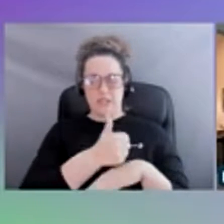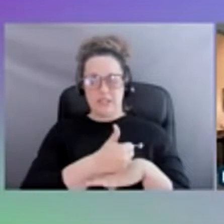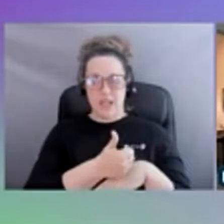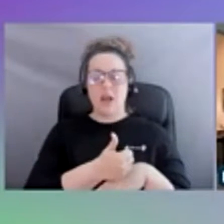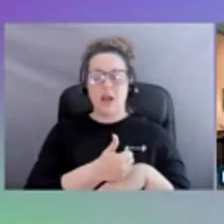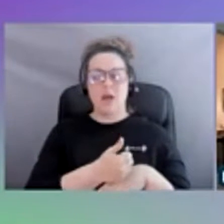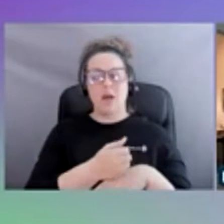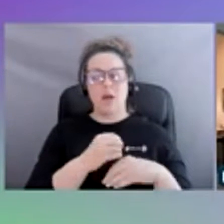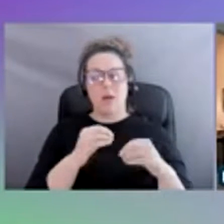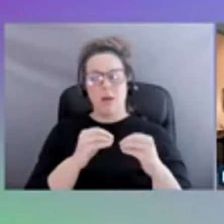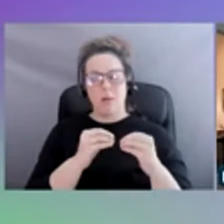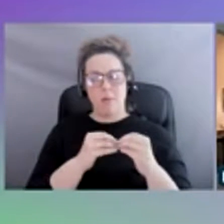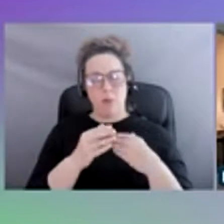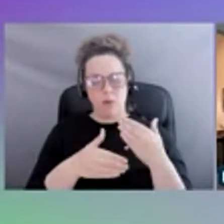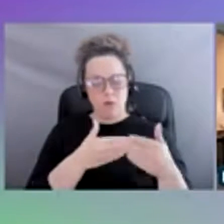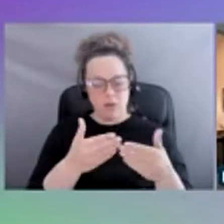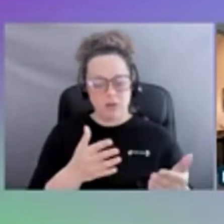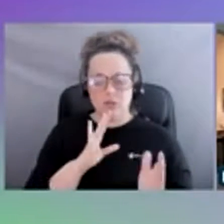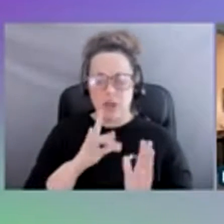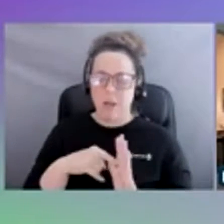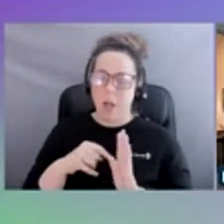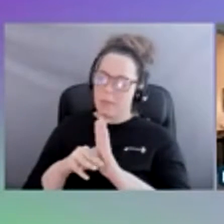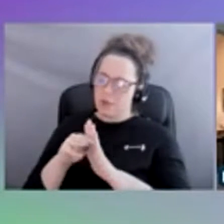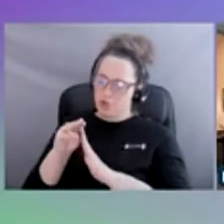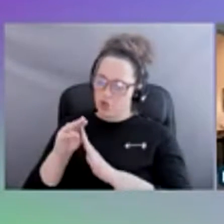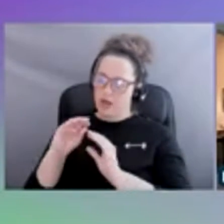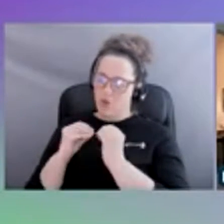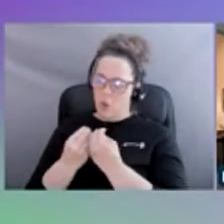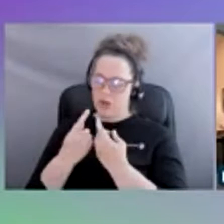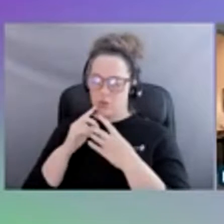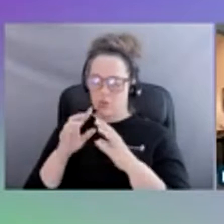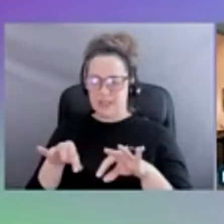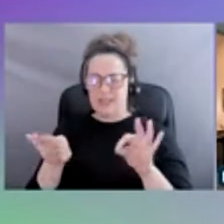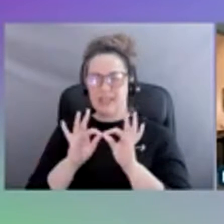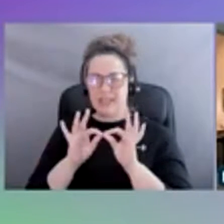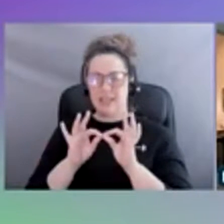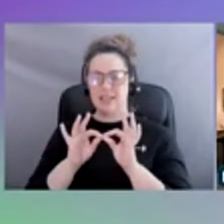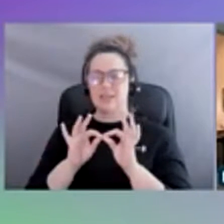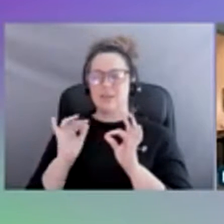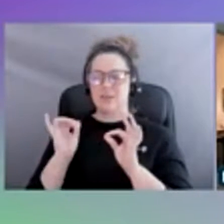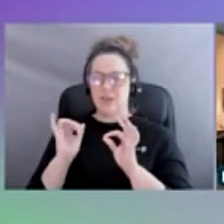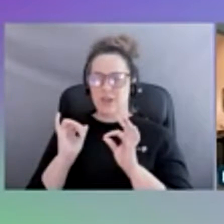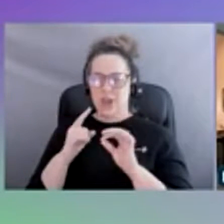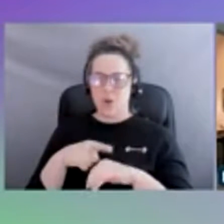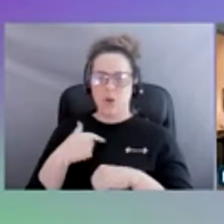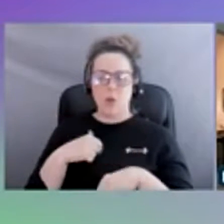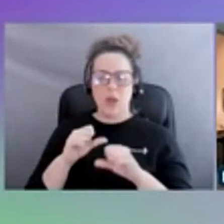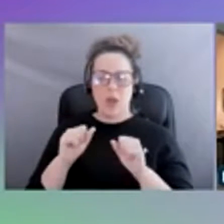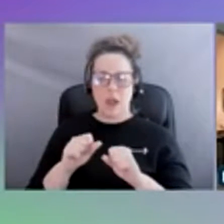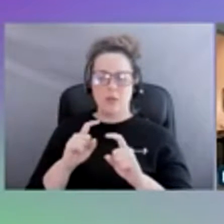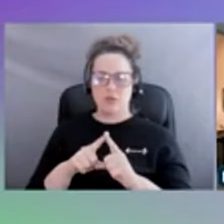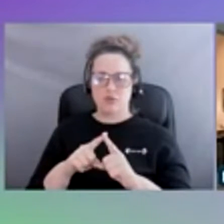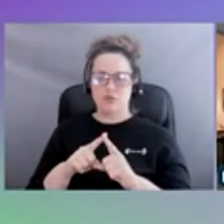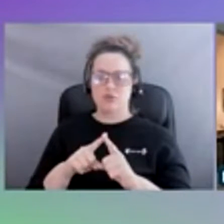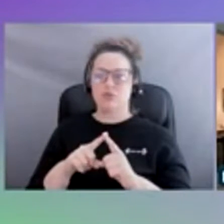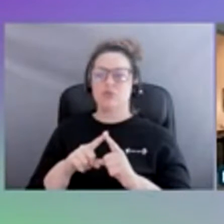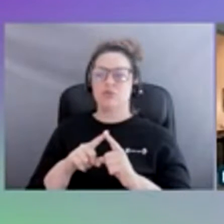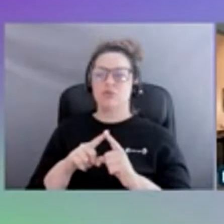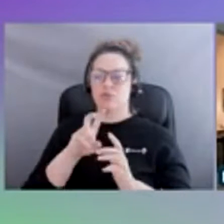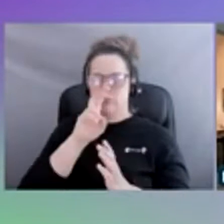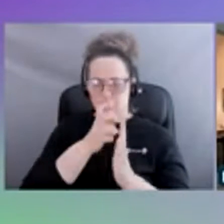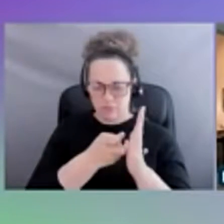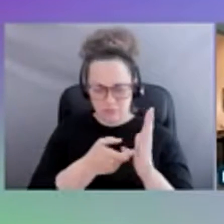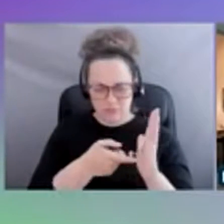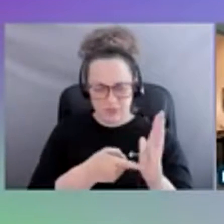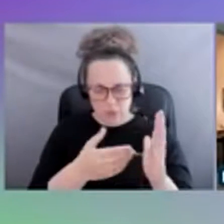was talking about the maturity of the organization is really key. And so like once we were able to hook into something new that had